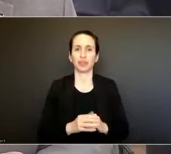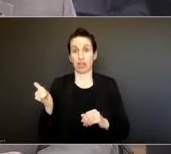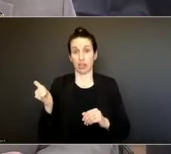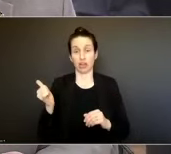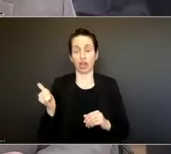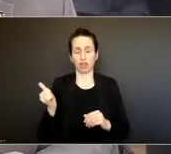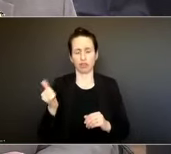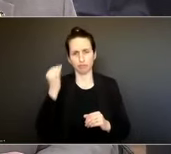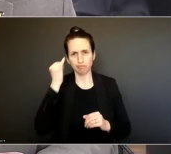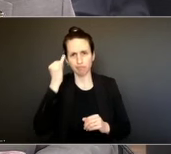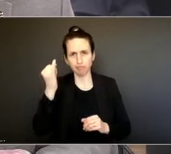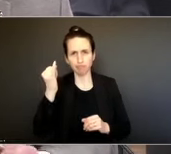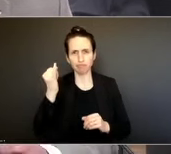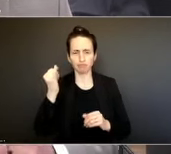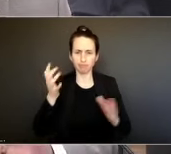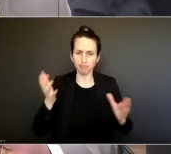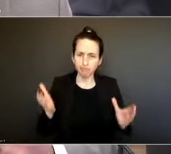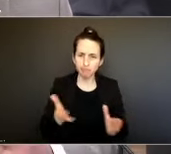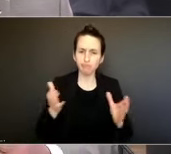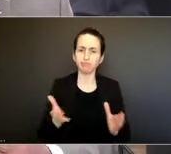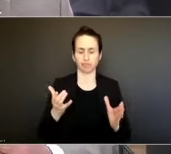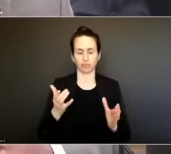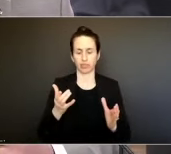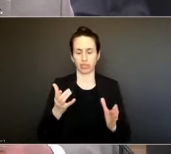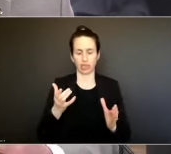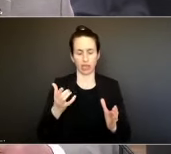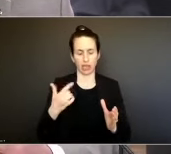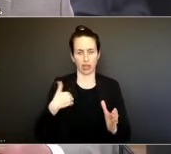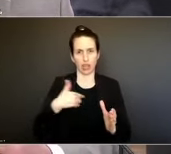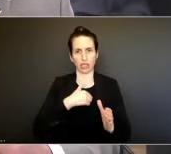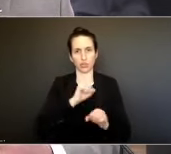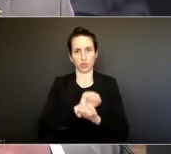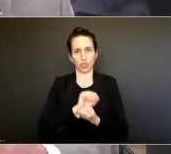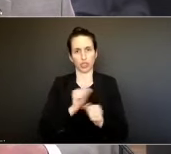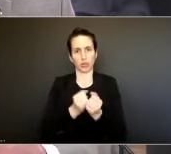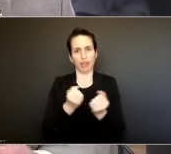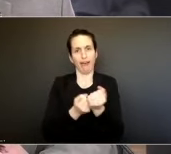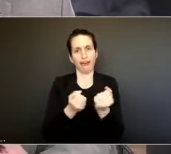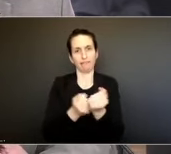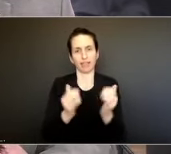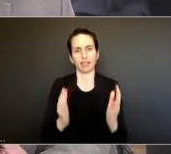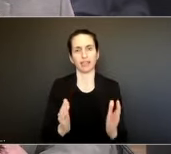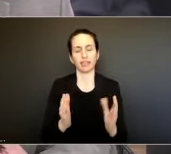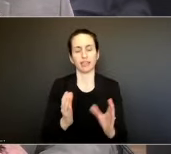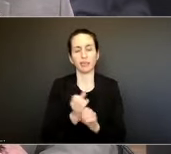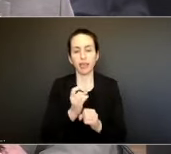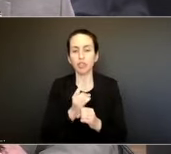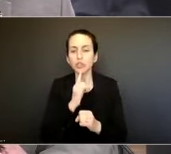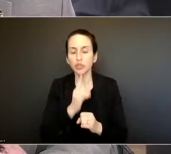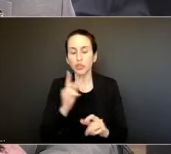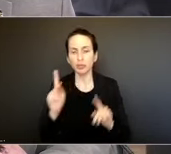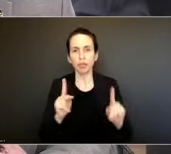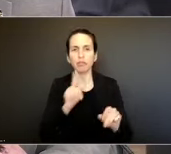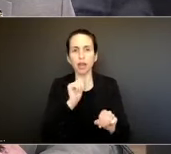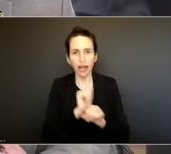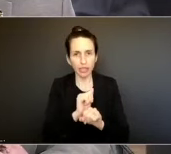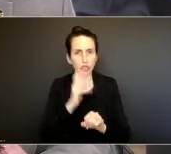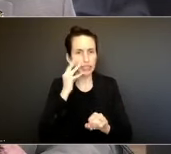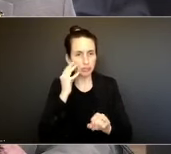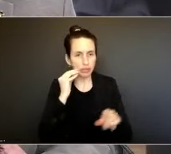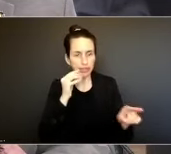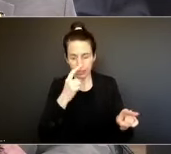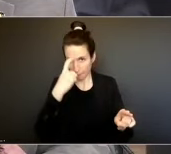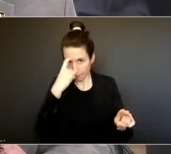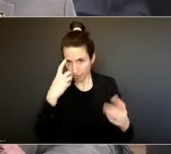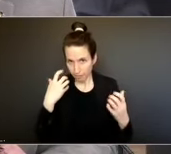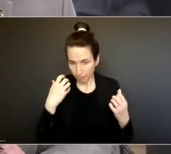with the advocacy to make sure that folks that are actually have experience with some of the mental and behavioral health concerns have a